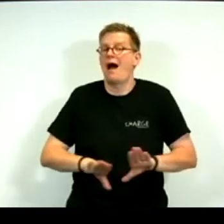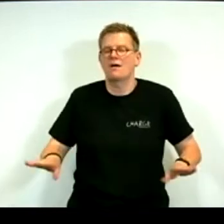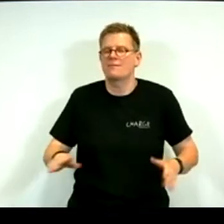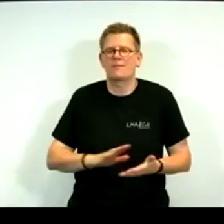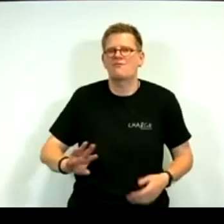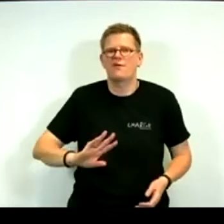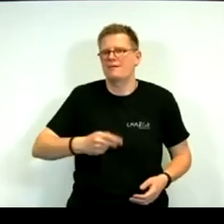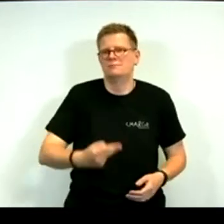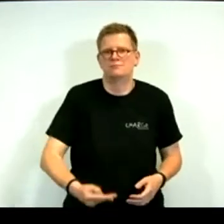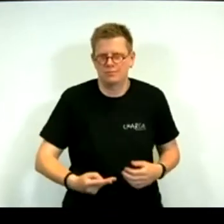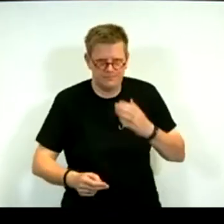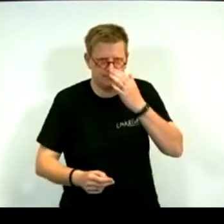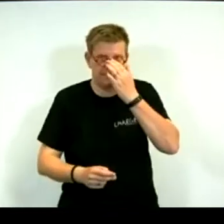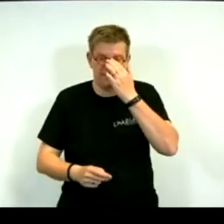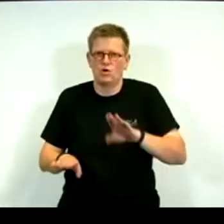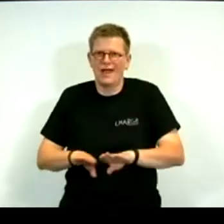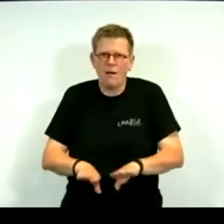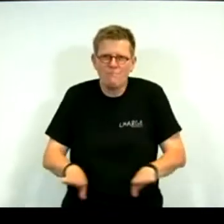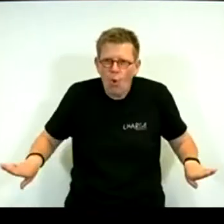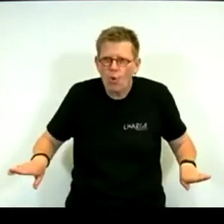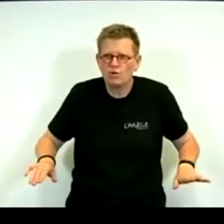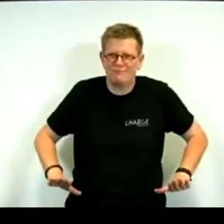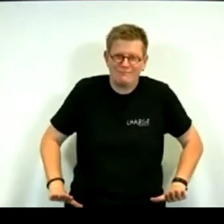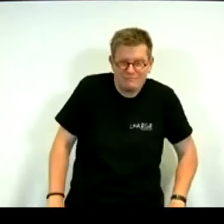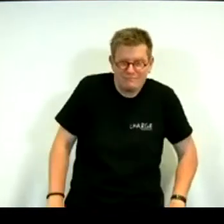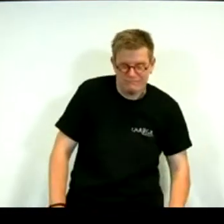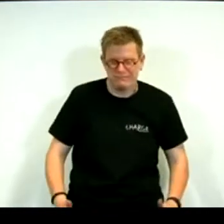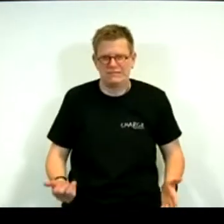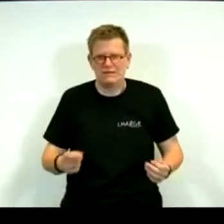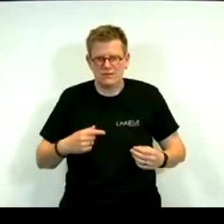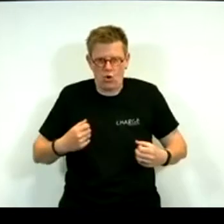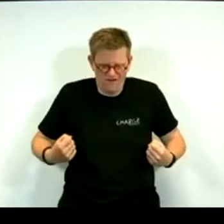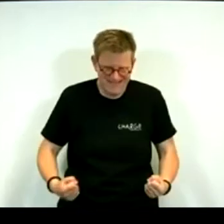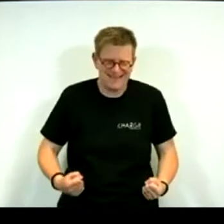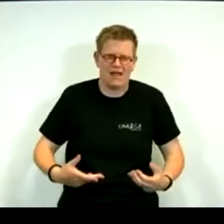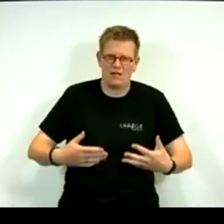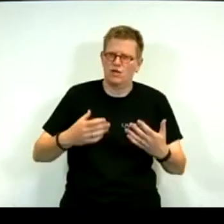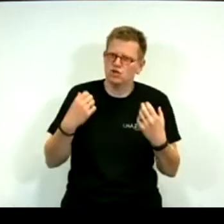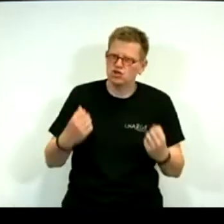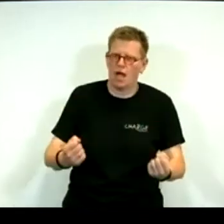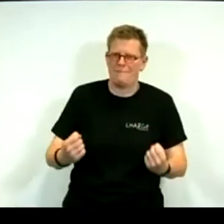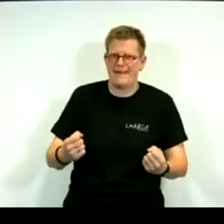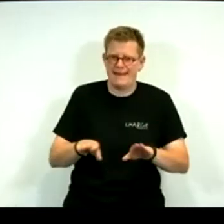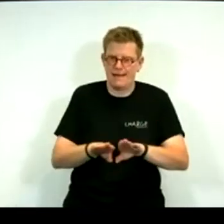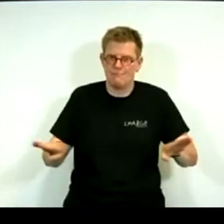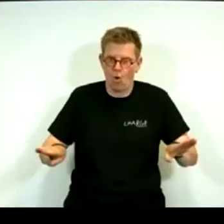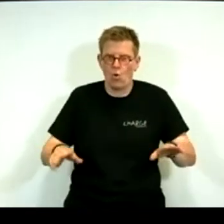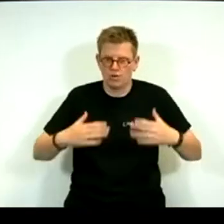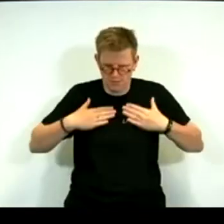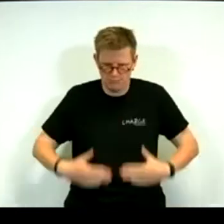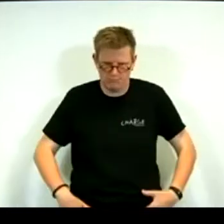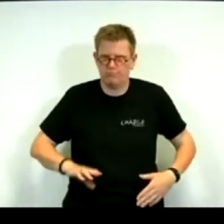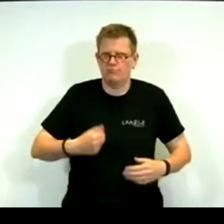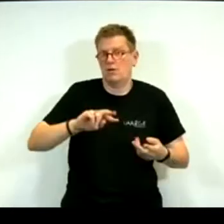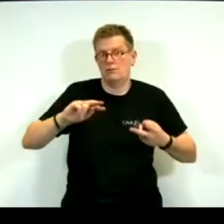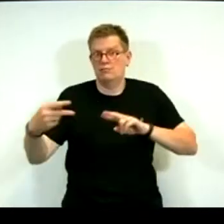into the floor to be as secure as possible so they're not going to fall over. And the